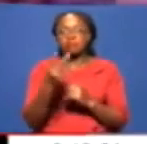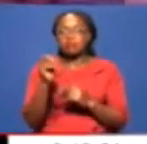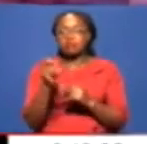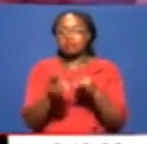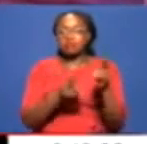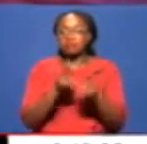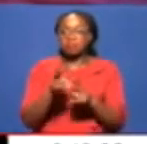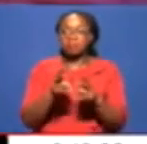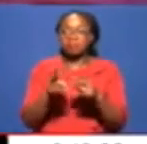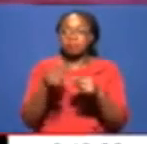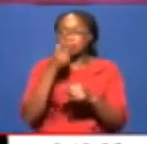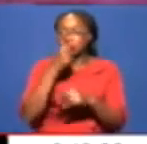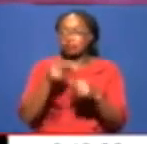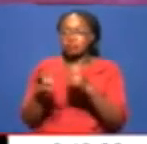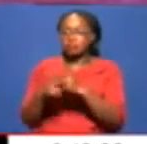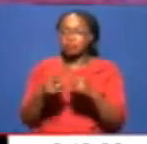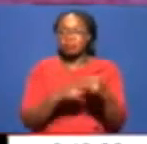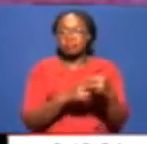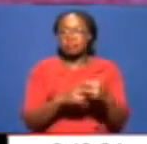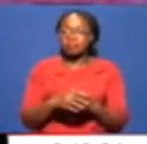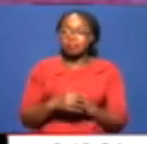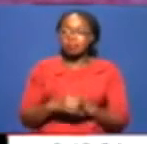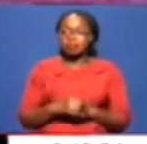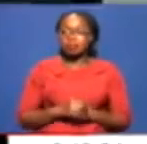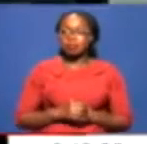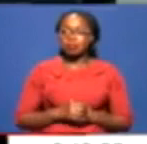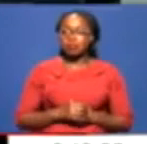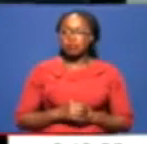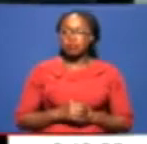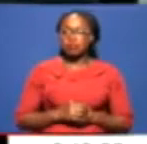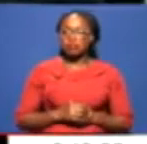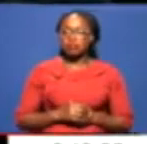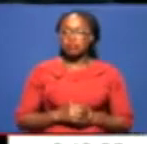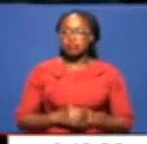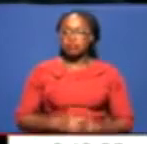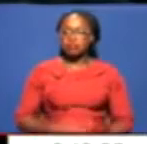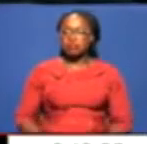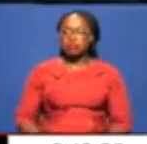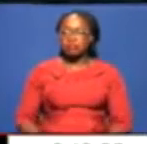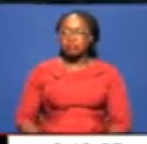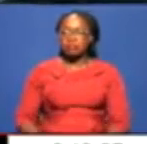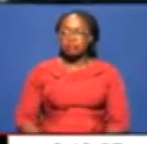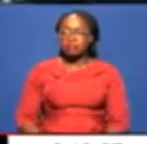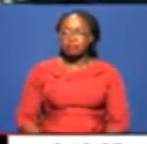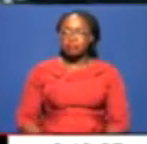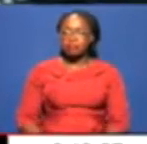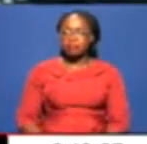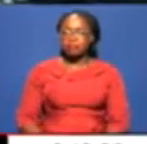77. Ben Chumba, Prime Edition.